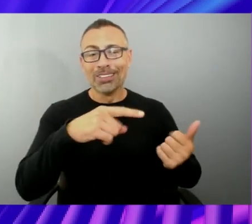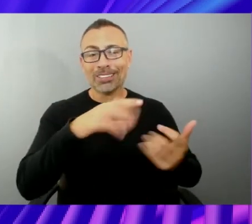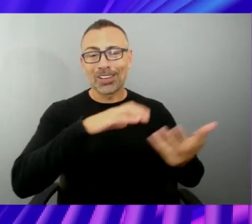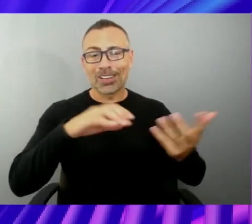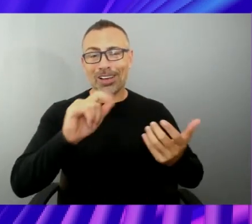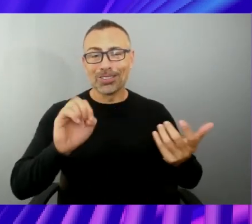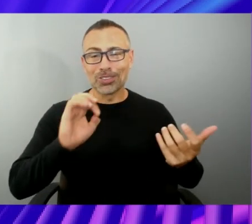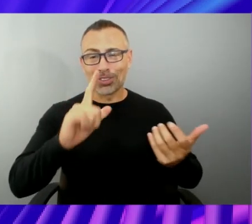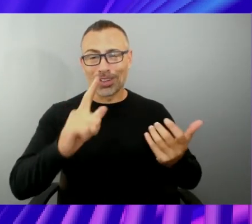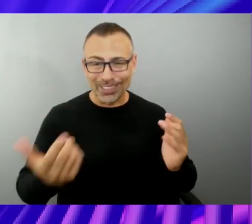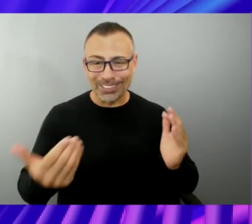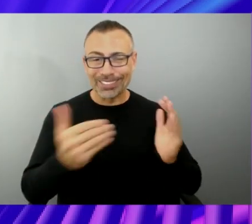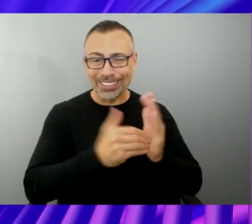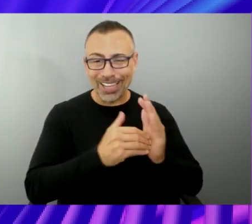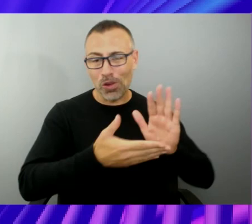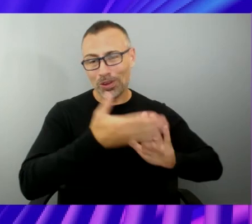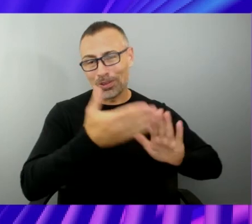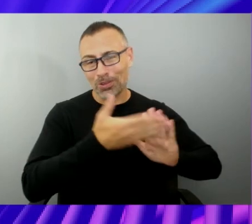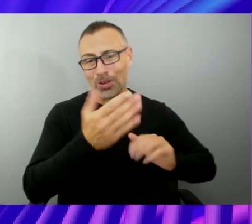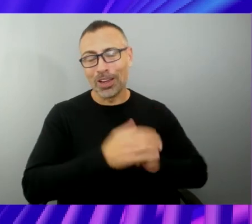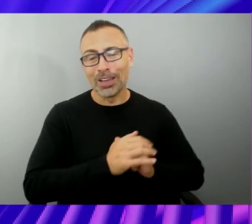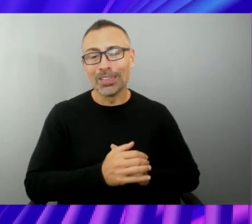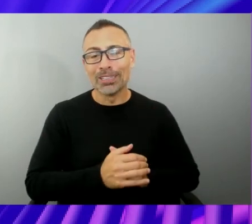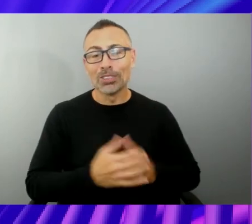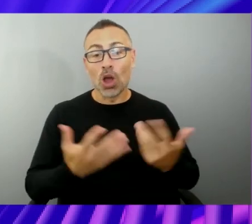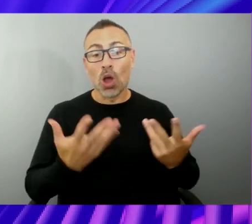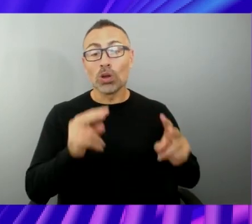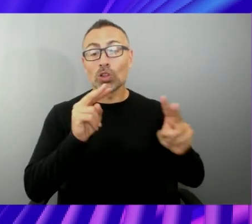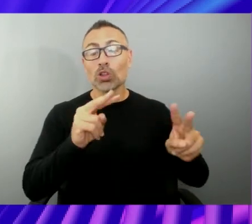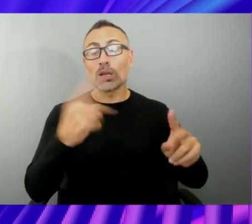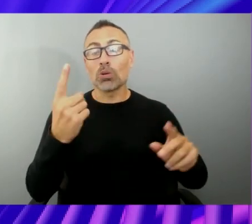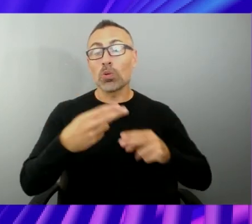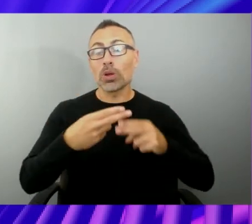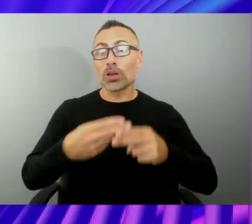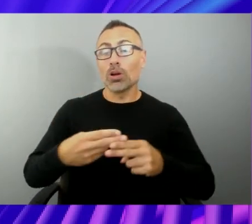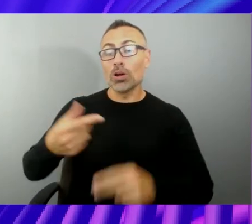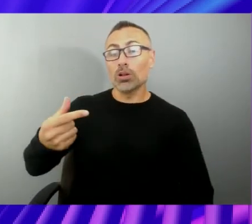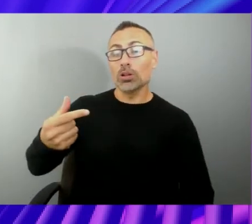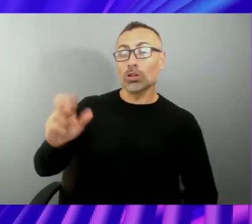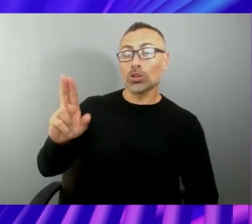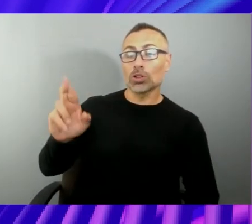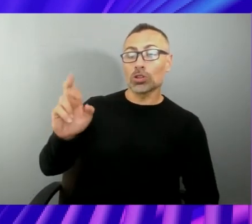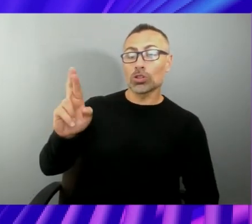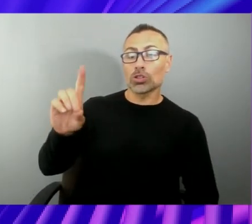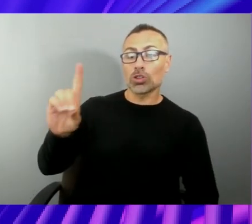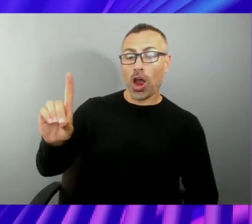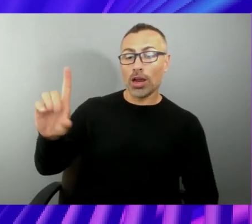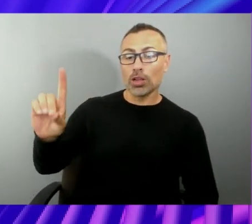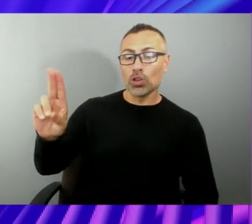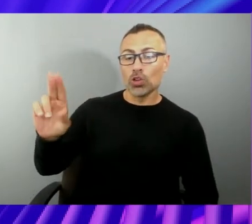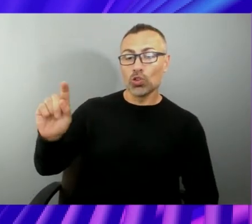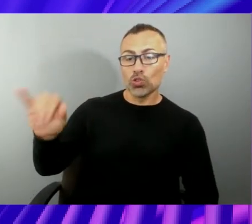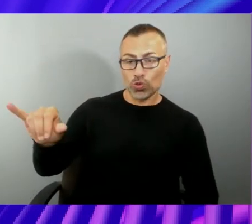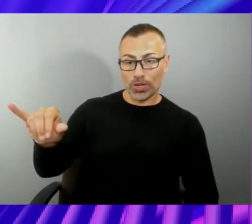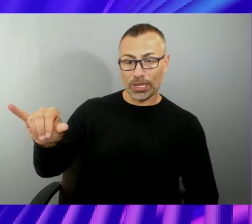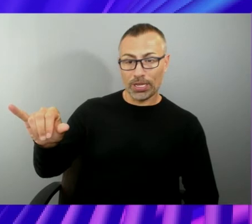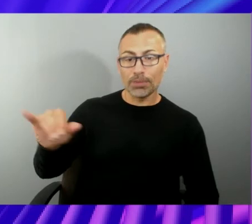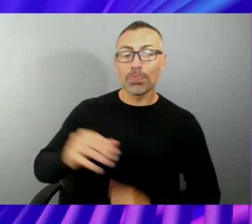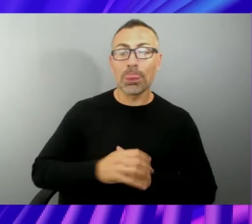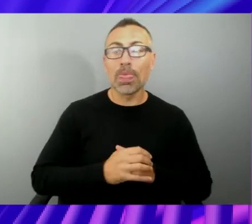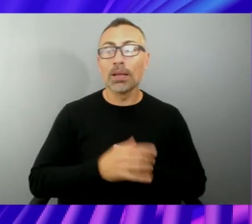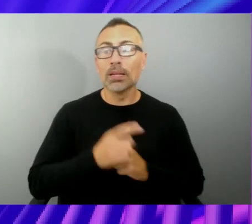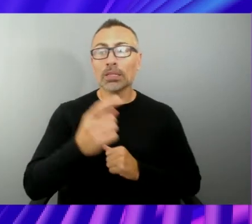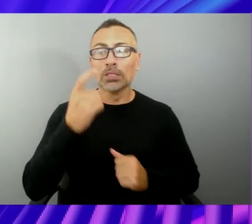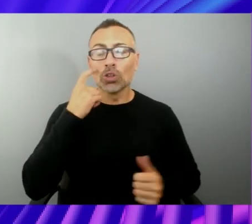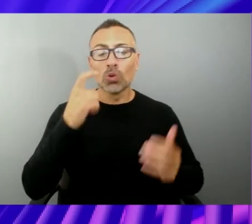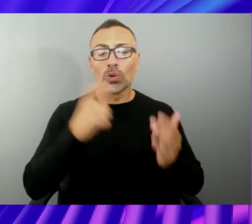at also GuardDuty, which is something that we said we'd look at. Yeah. So we see an unauthorized